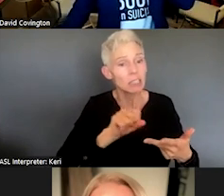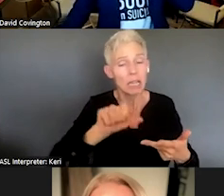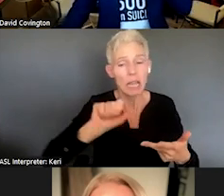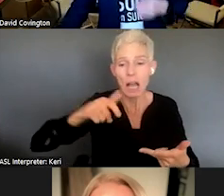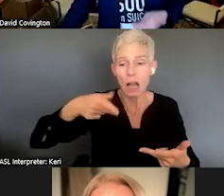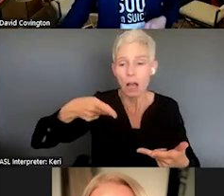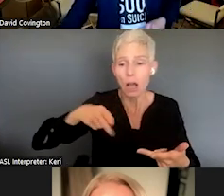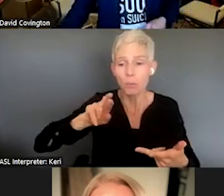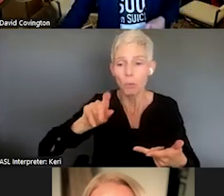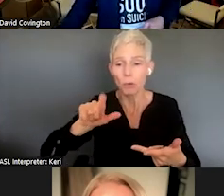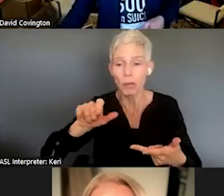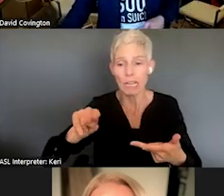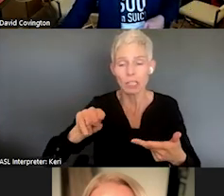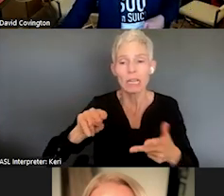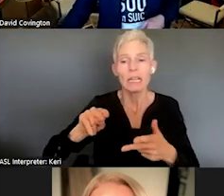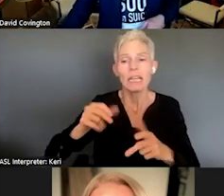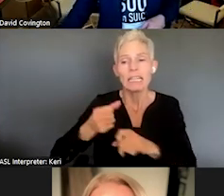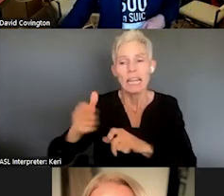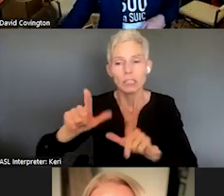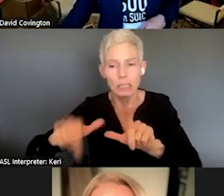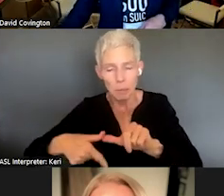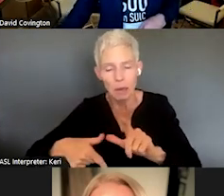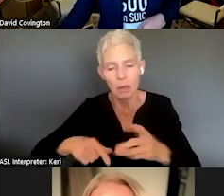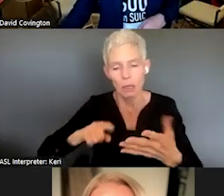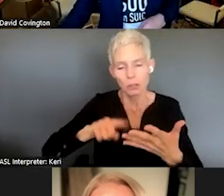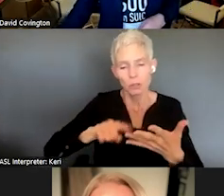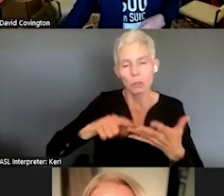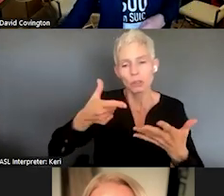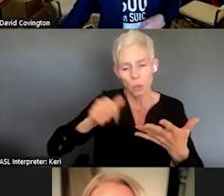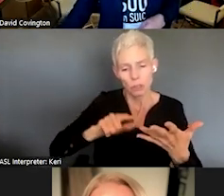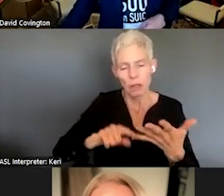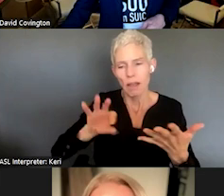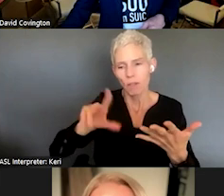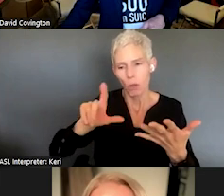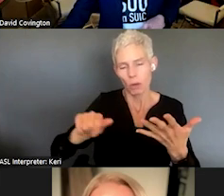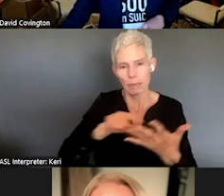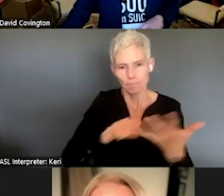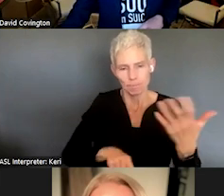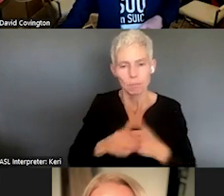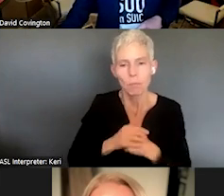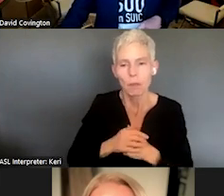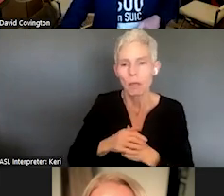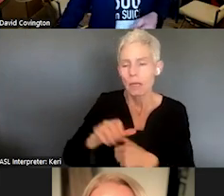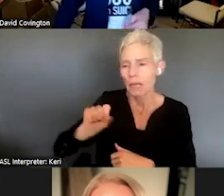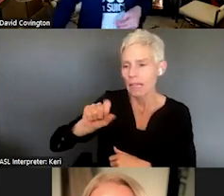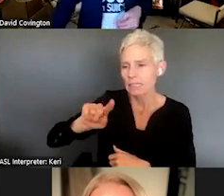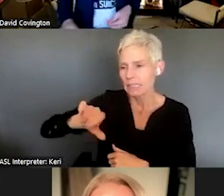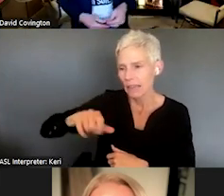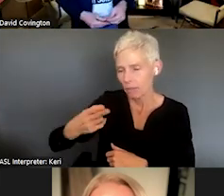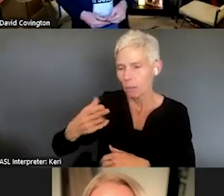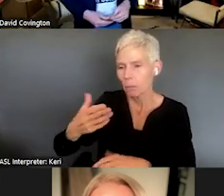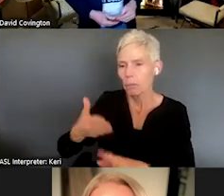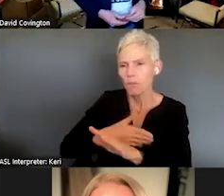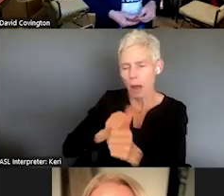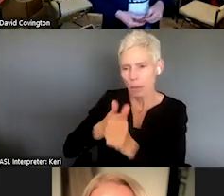will expire next year, but the other two are Georgia and Florida. And Stephanie, before you get into your update, one quick question.